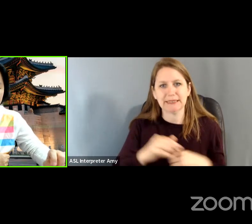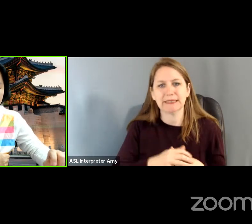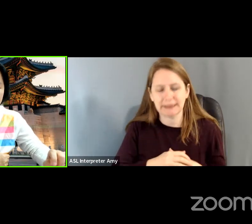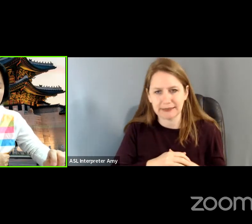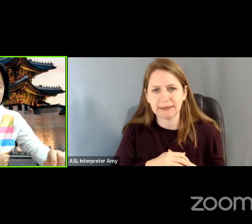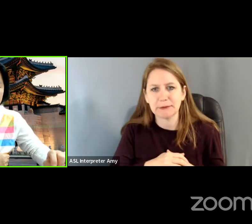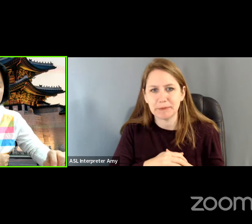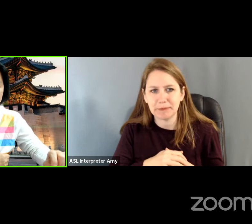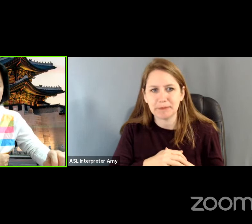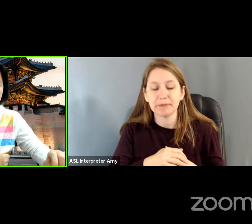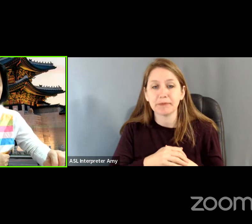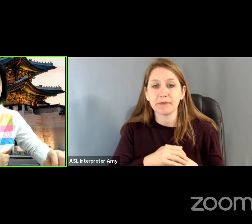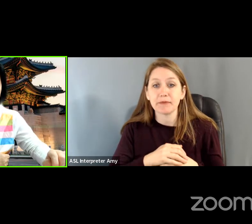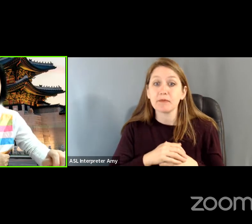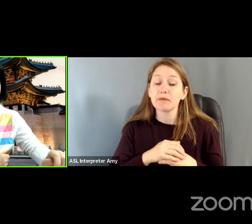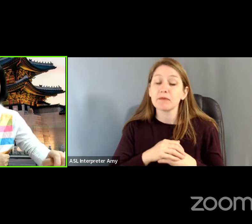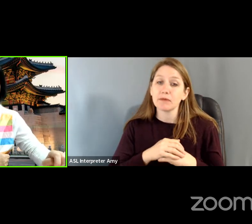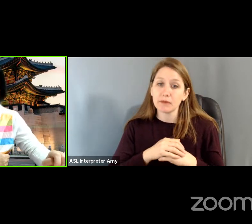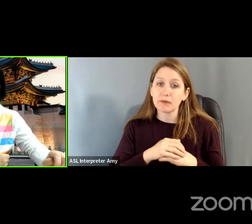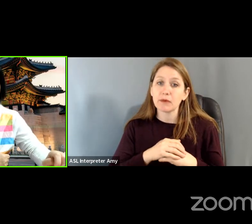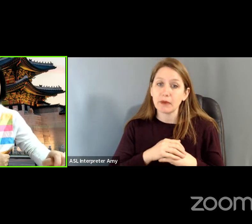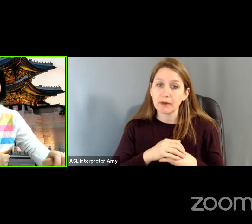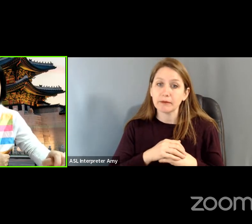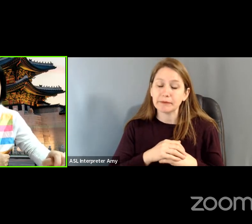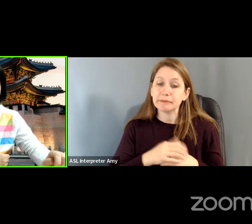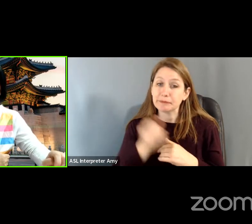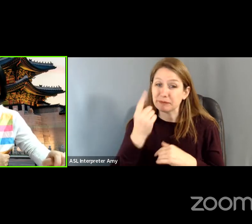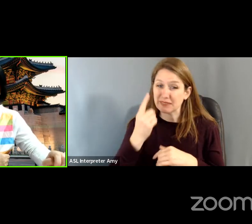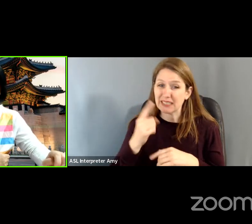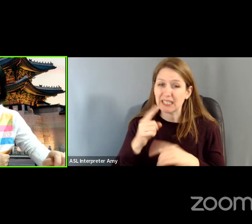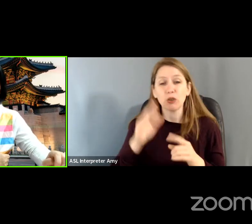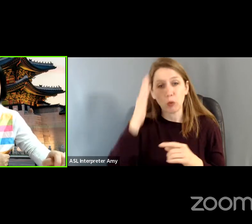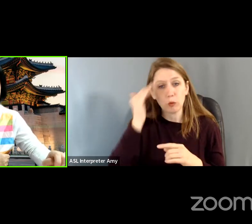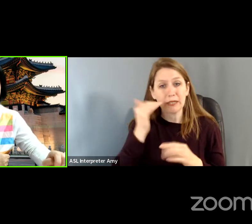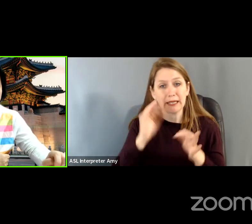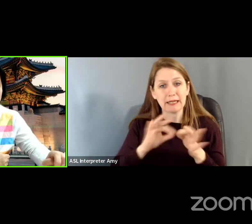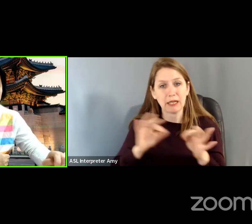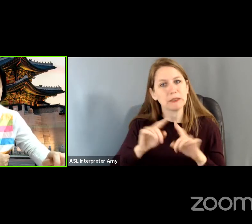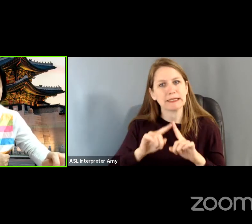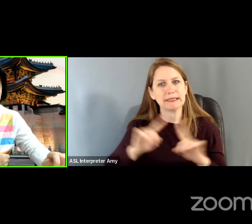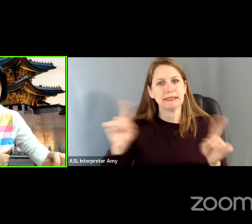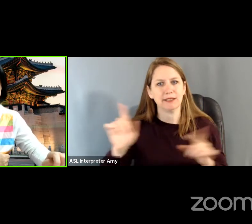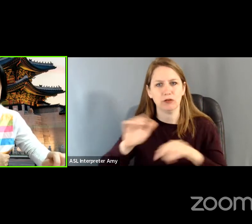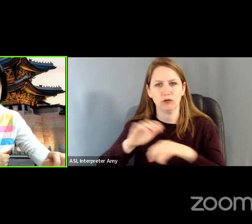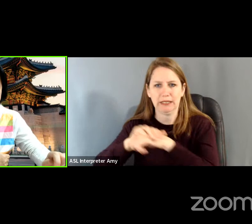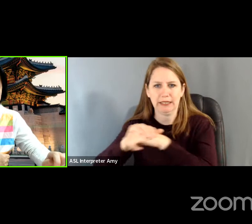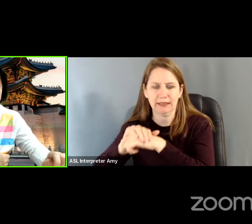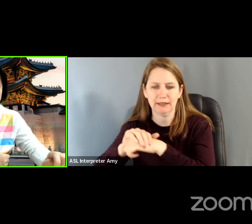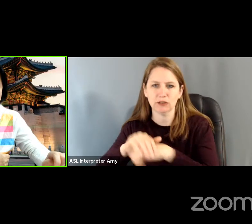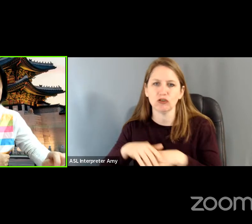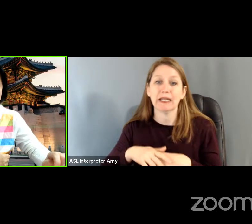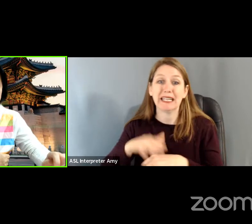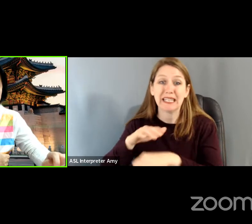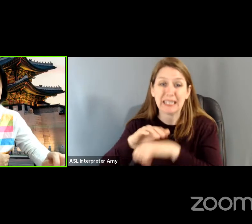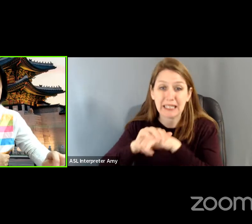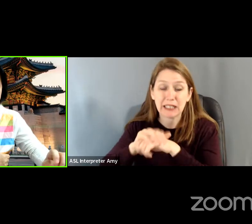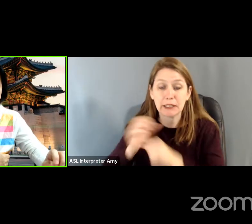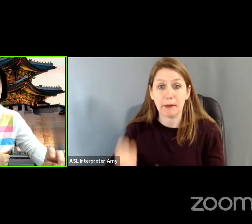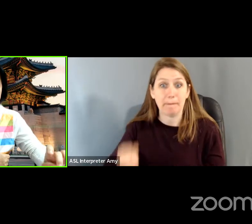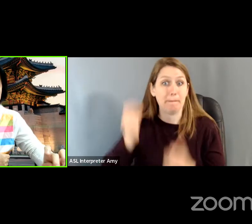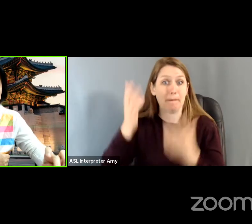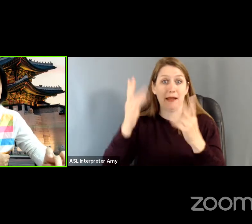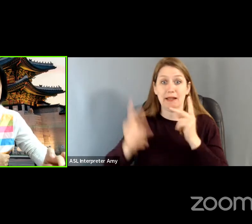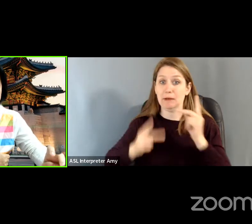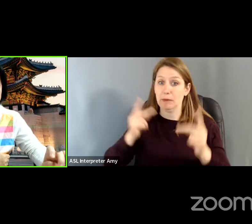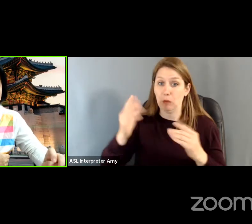Unlike English, Korean isn't a well-known language.